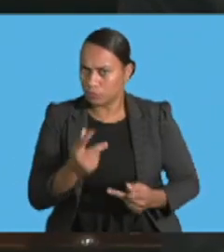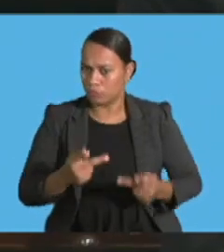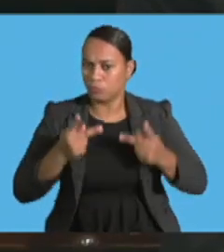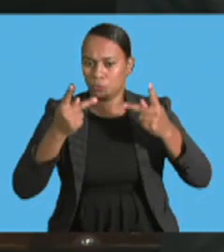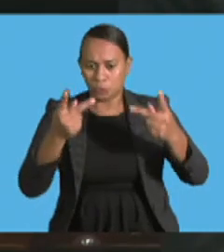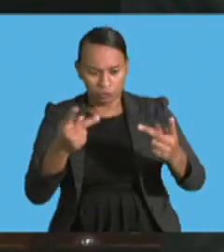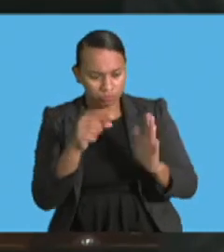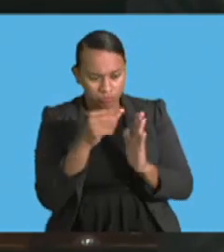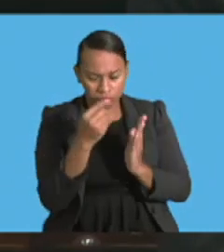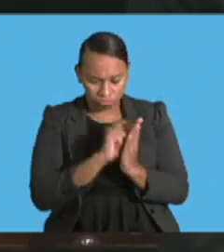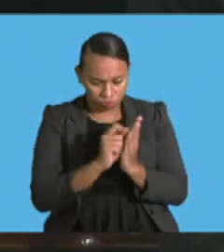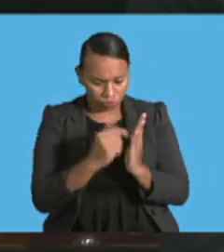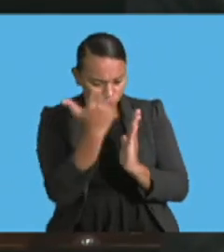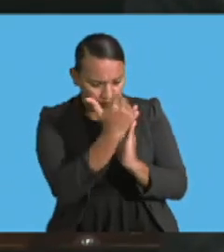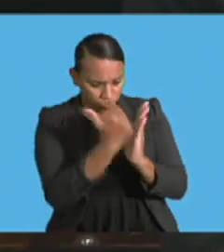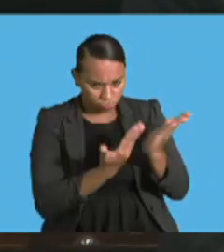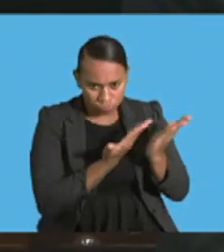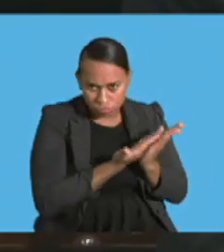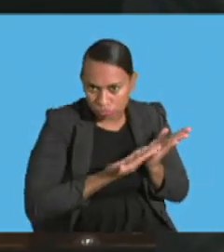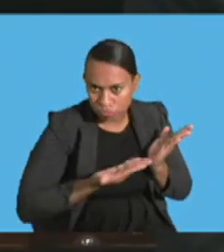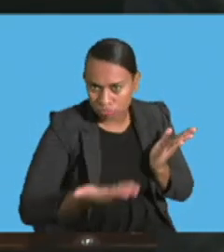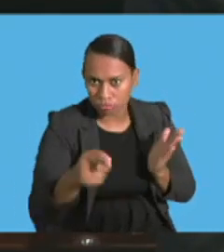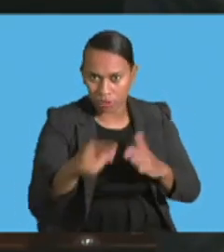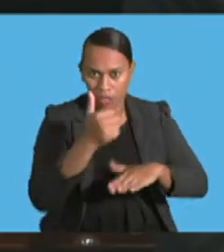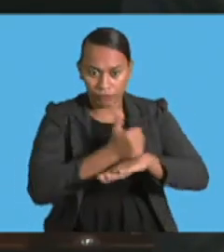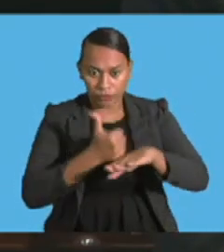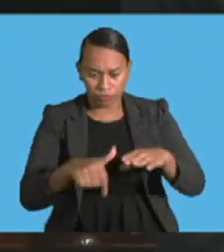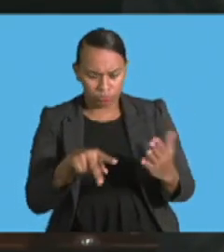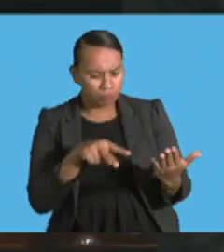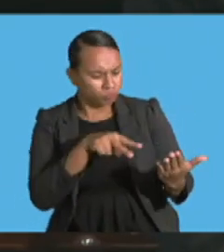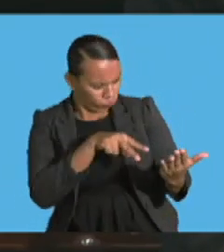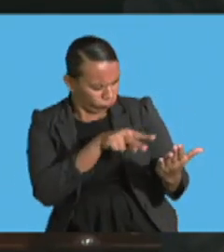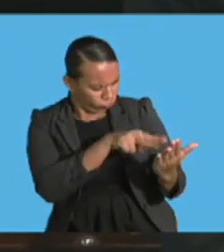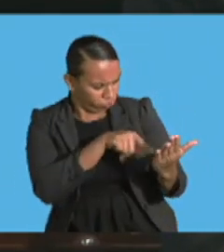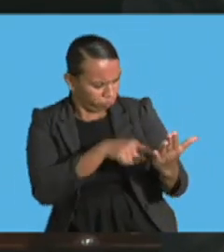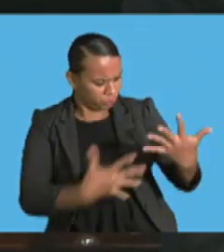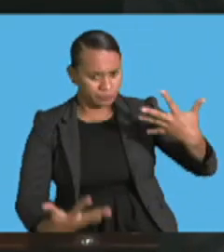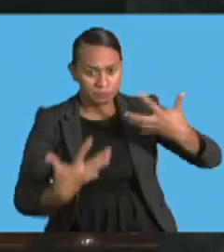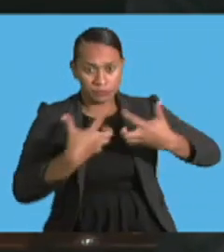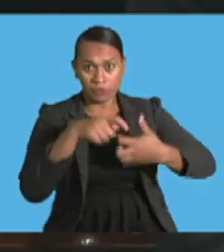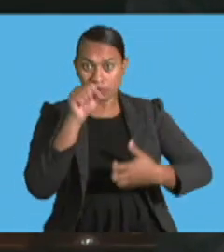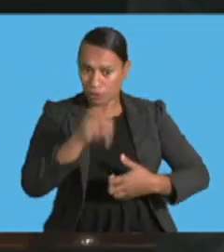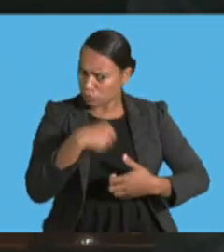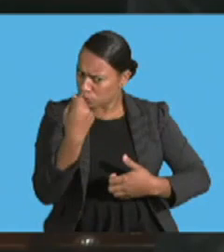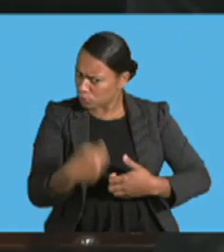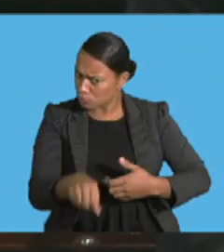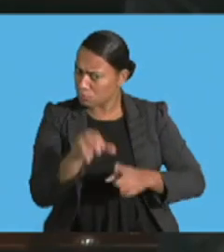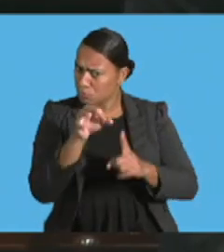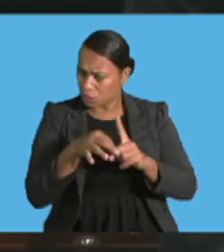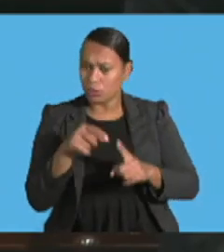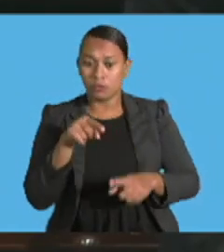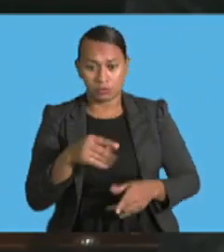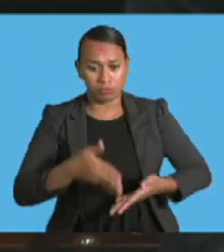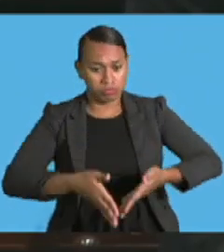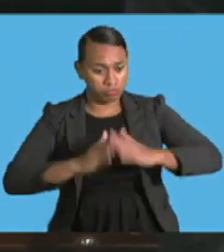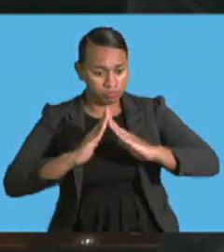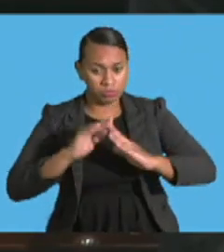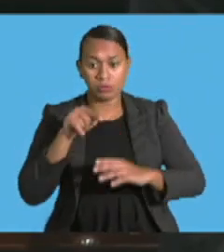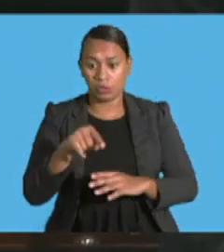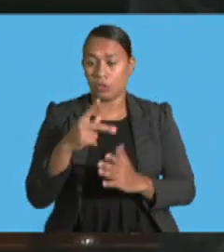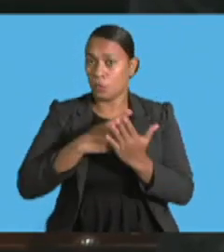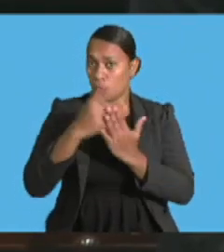an EIA is required or not. And if it is required, the department will then provide a terms of reference for the EIA.